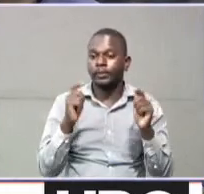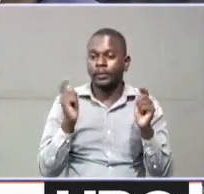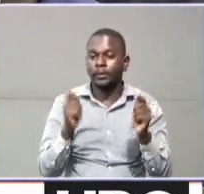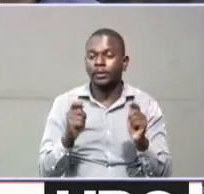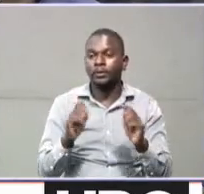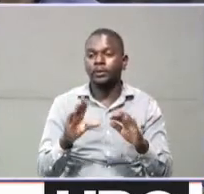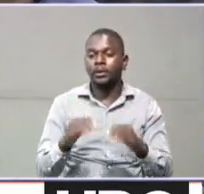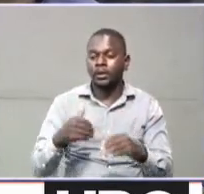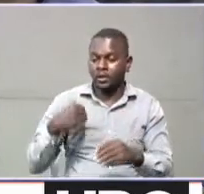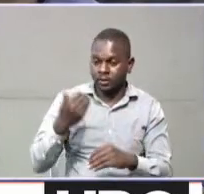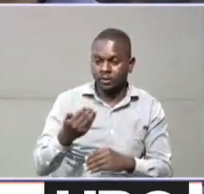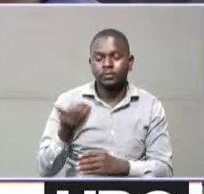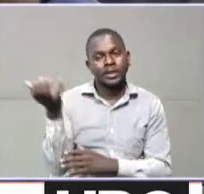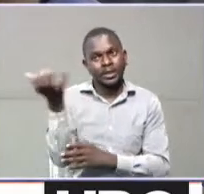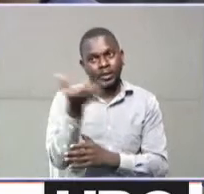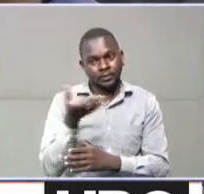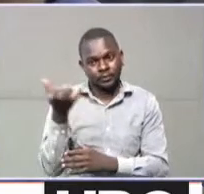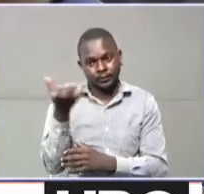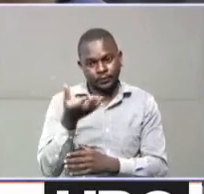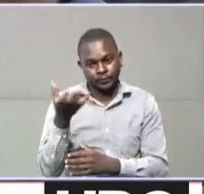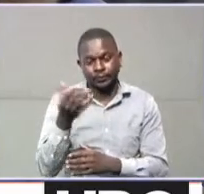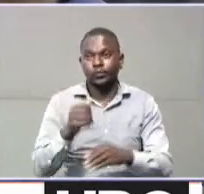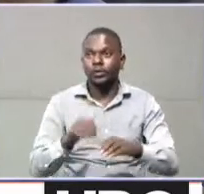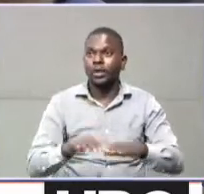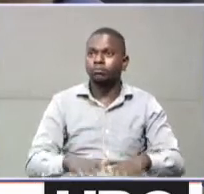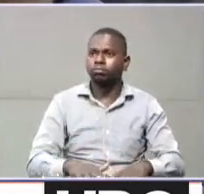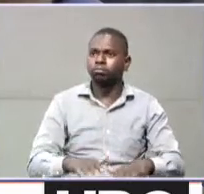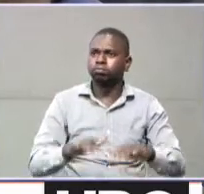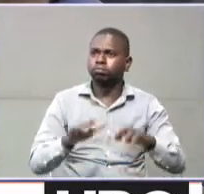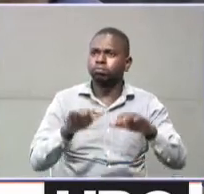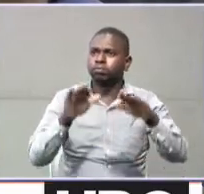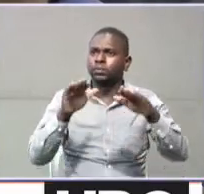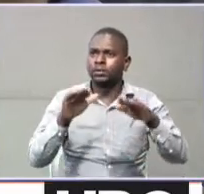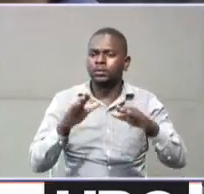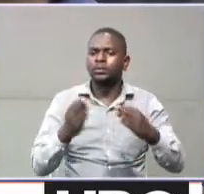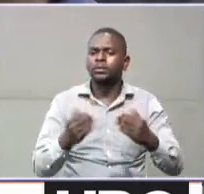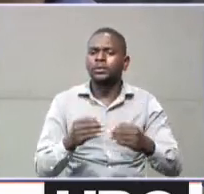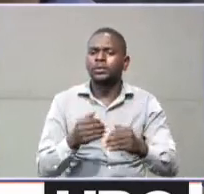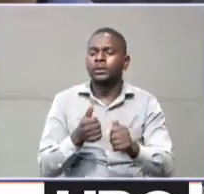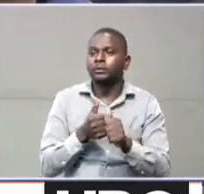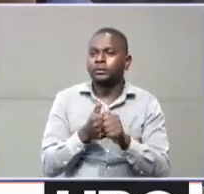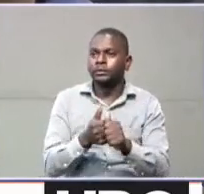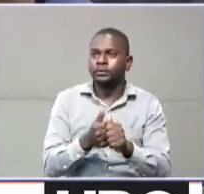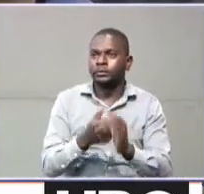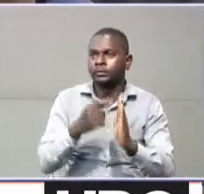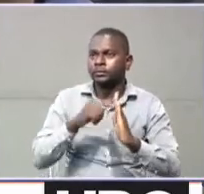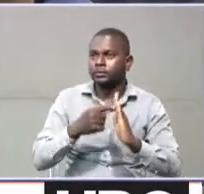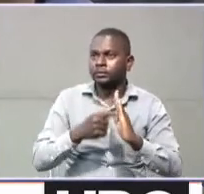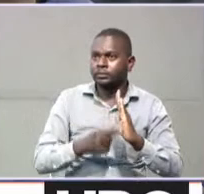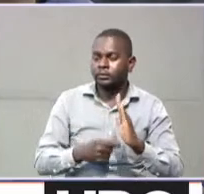after our assessment of the floods the following has been done